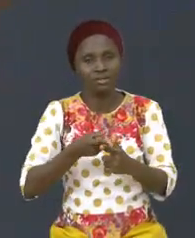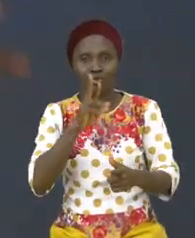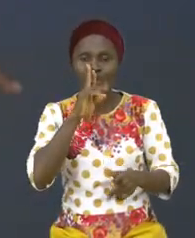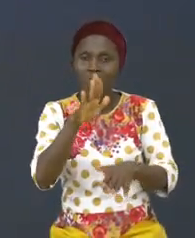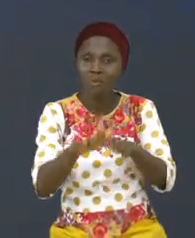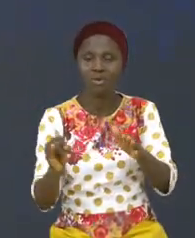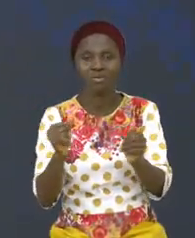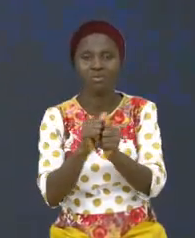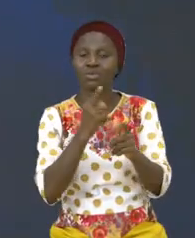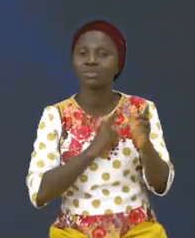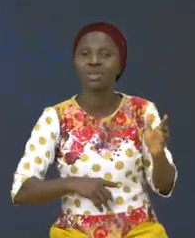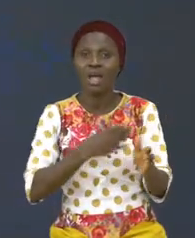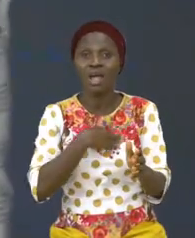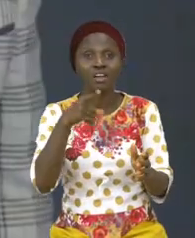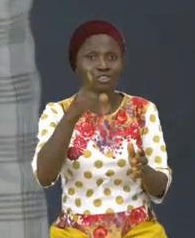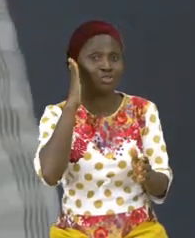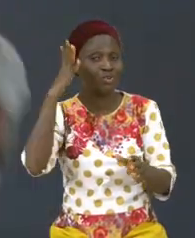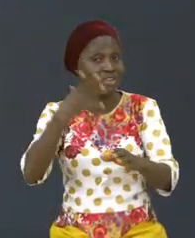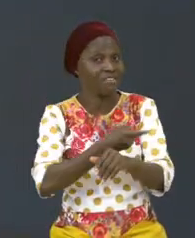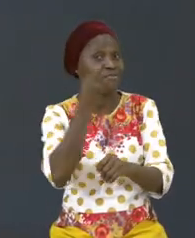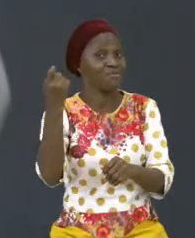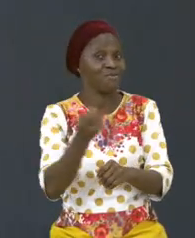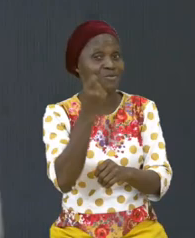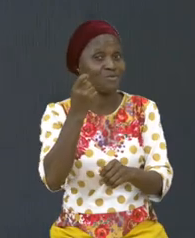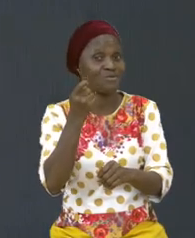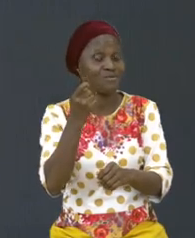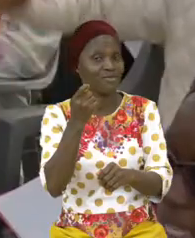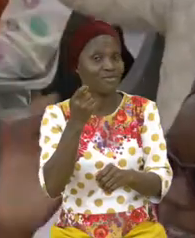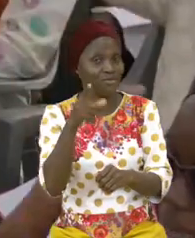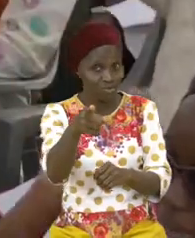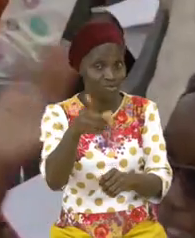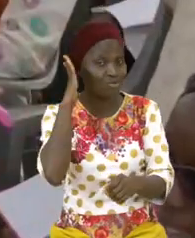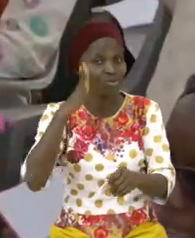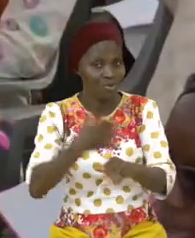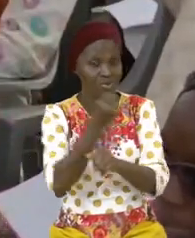and you will win. I'm talking to winners here today.